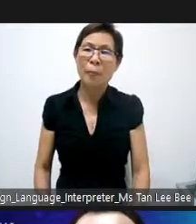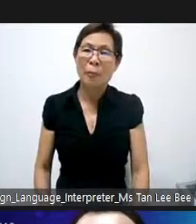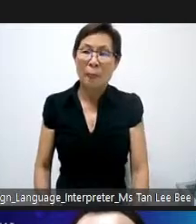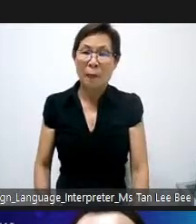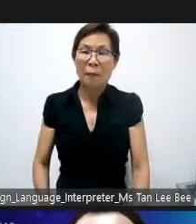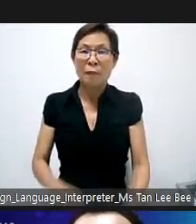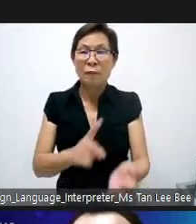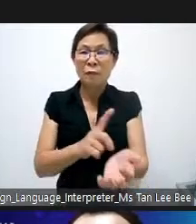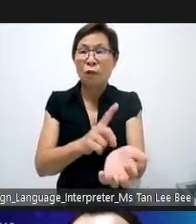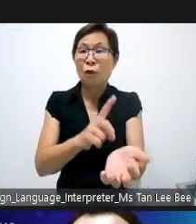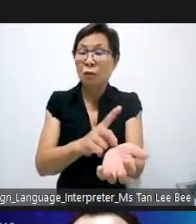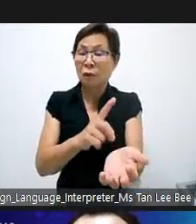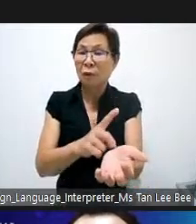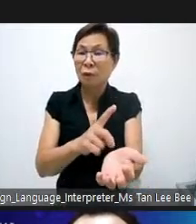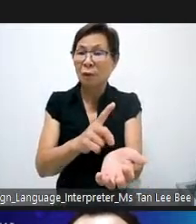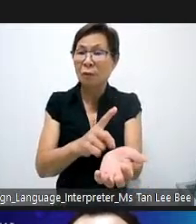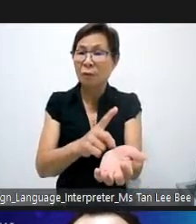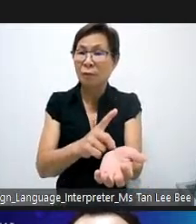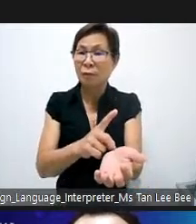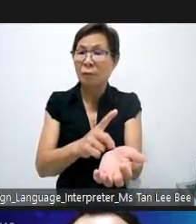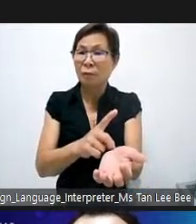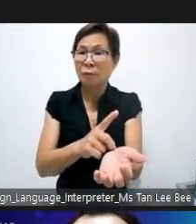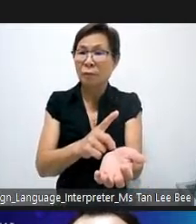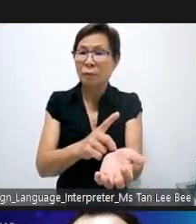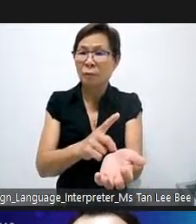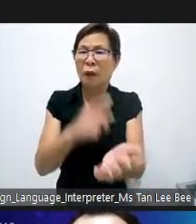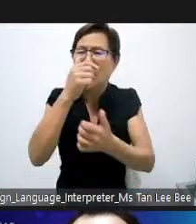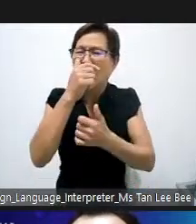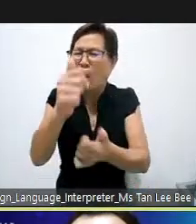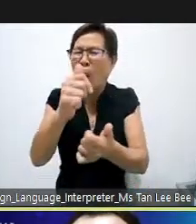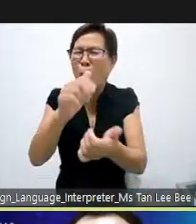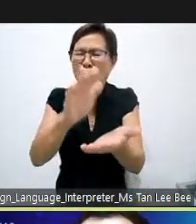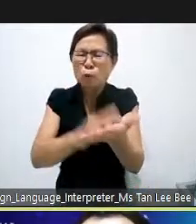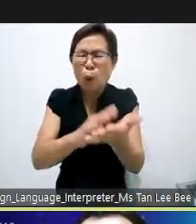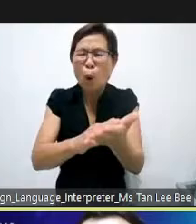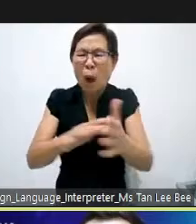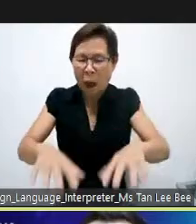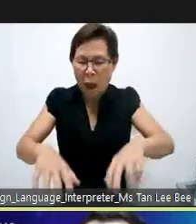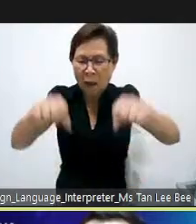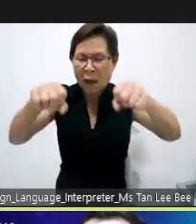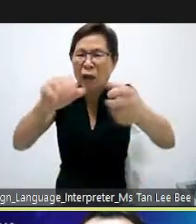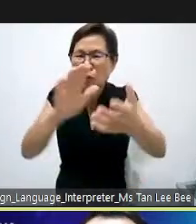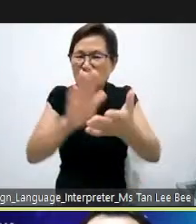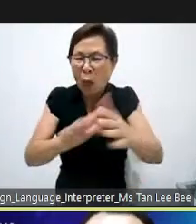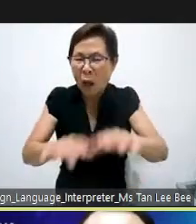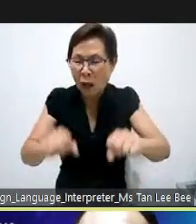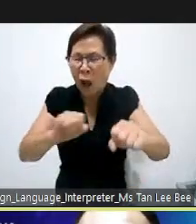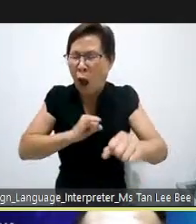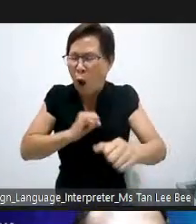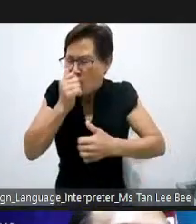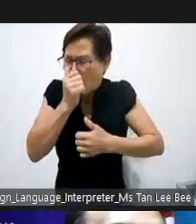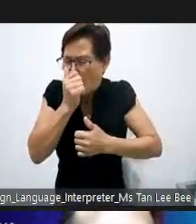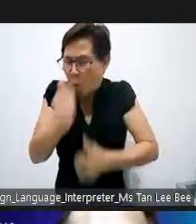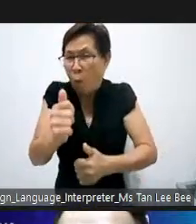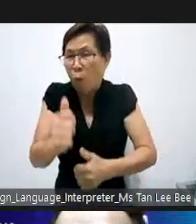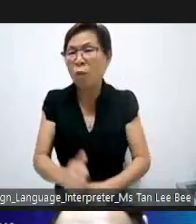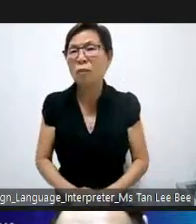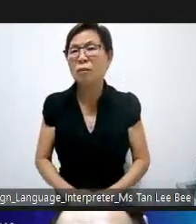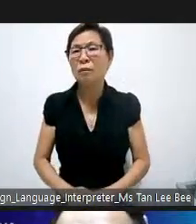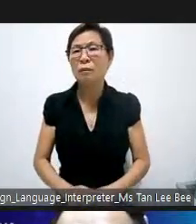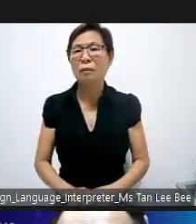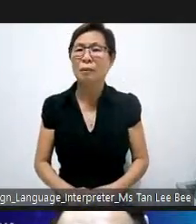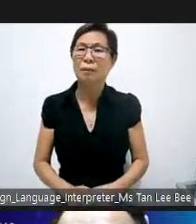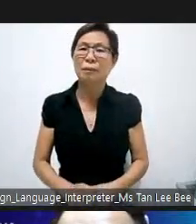I'm very interested in that Sekolah Angkat or Foster School that is initiated